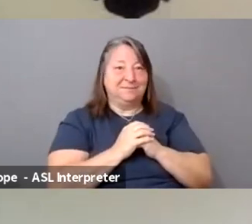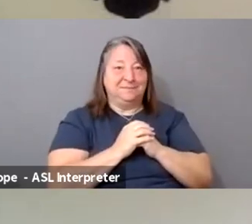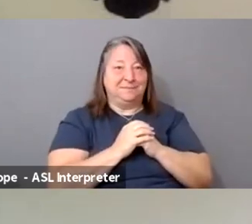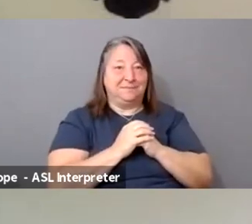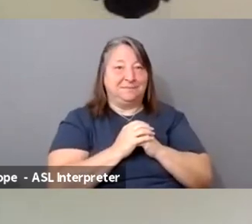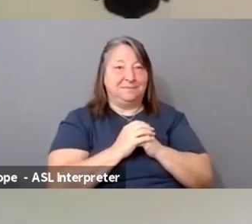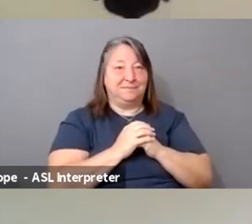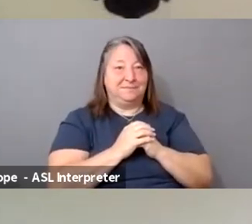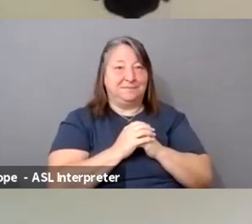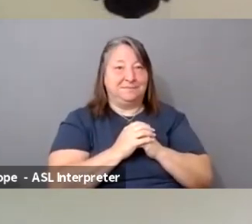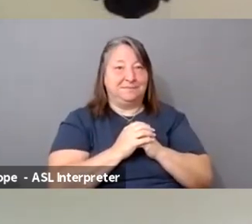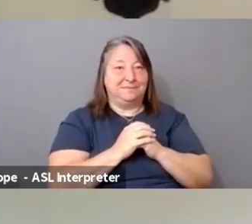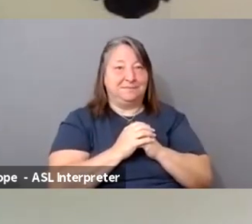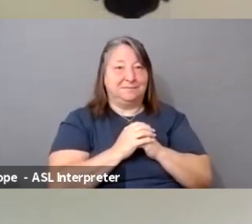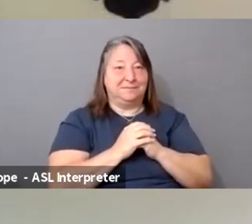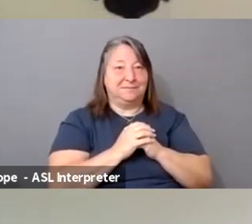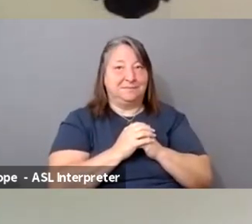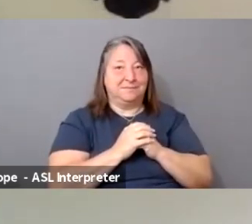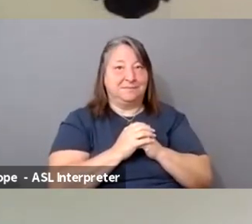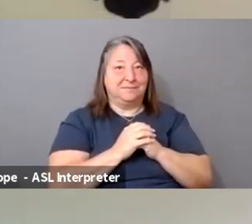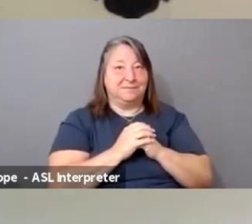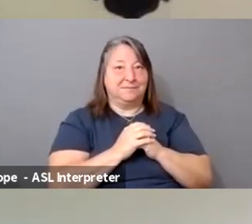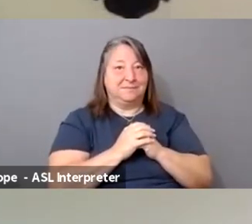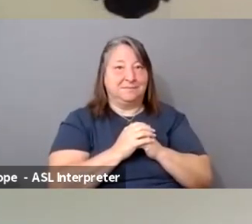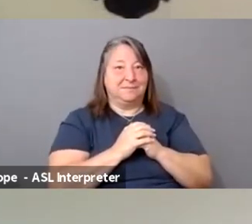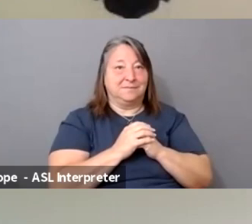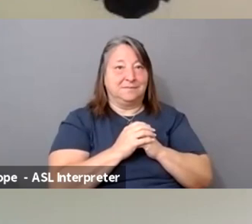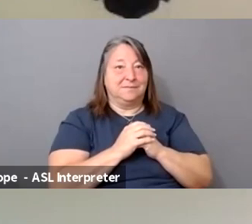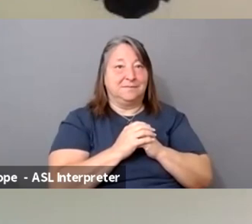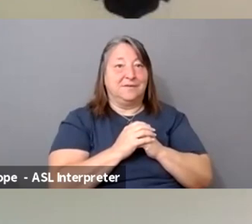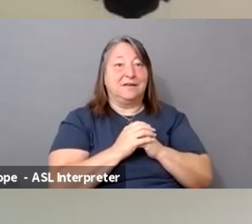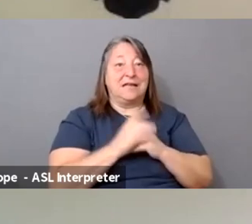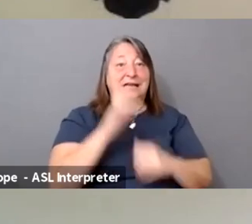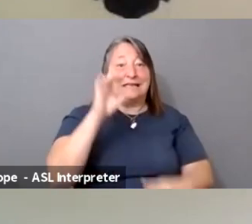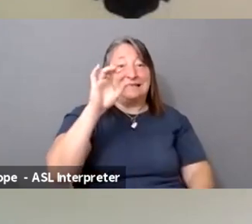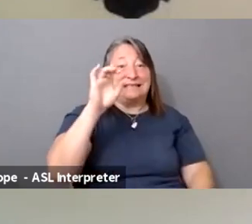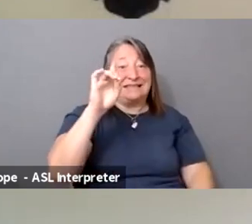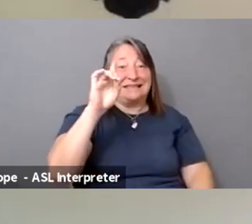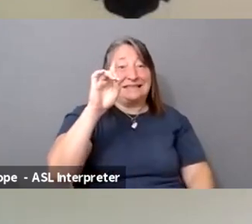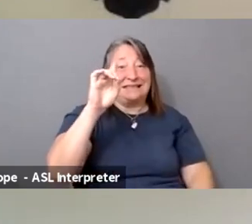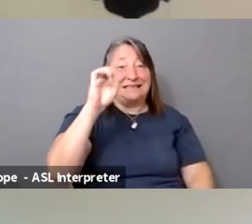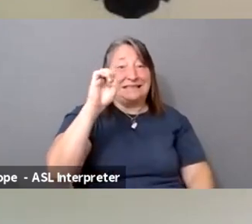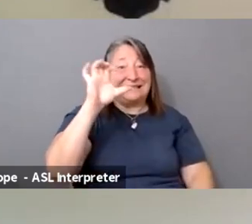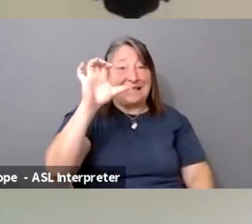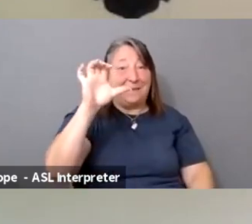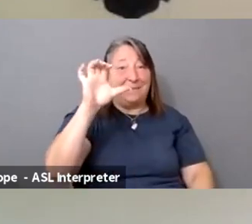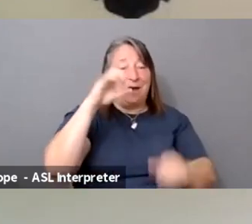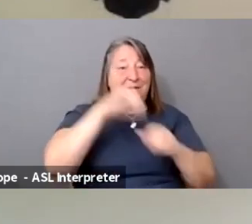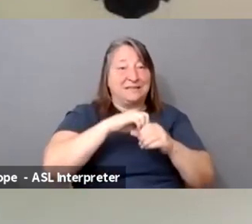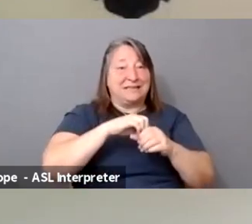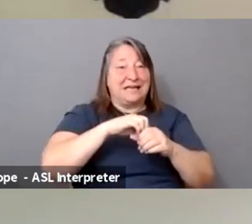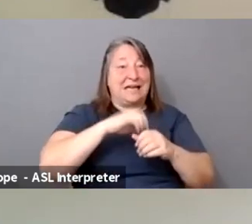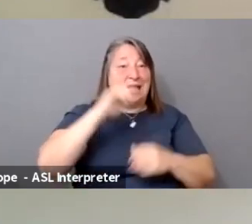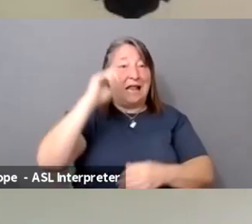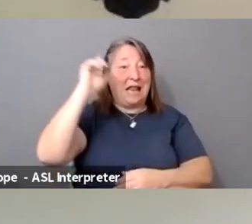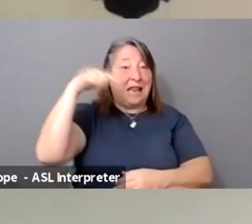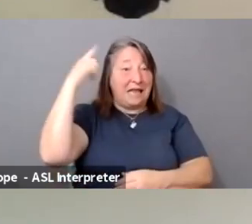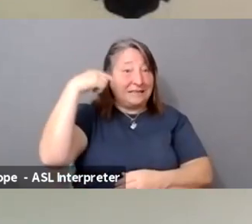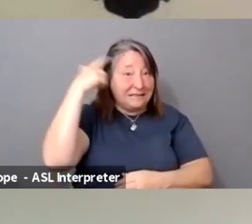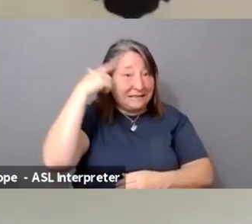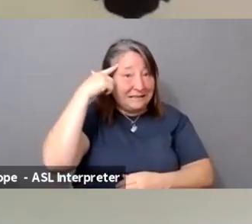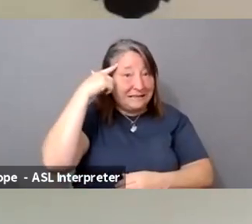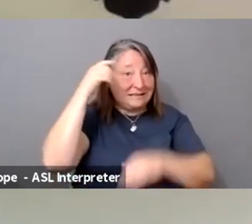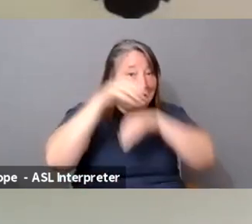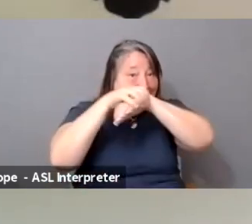I got the call in December when I was in London. And at first I